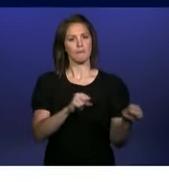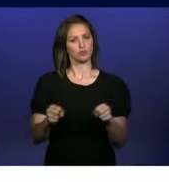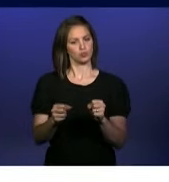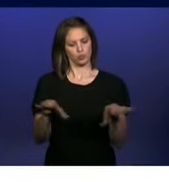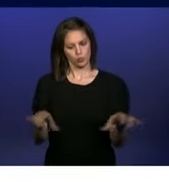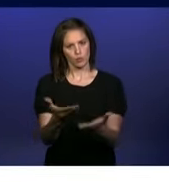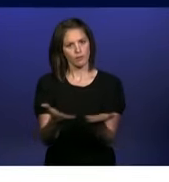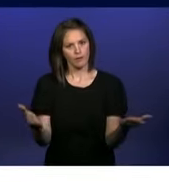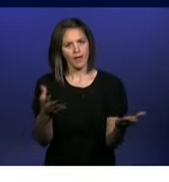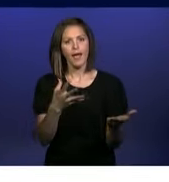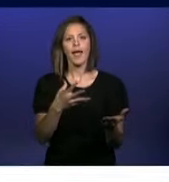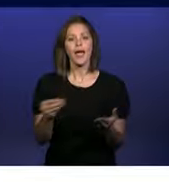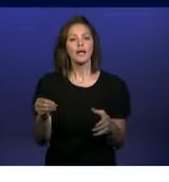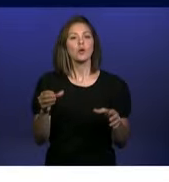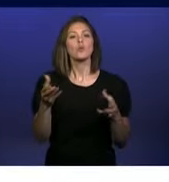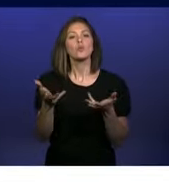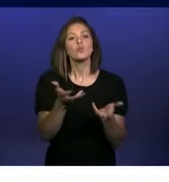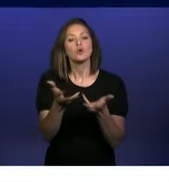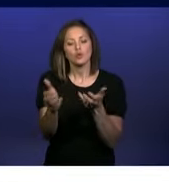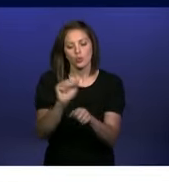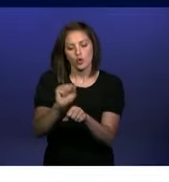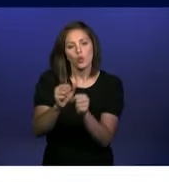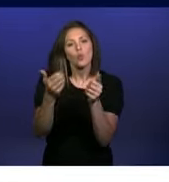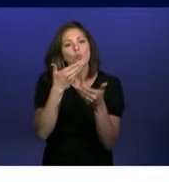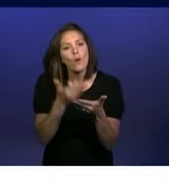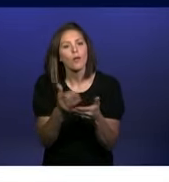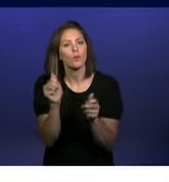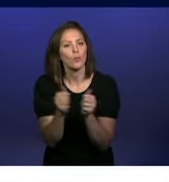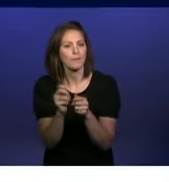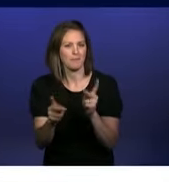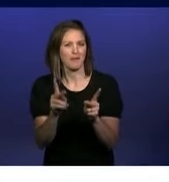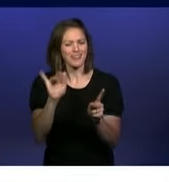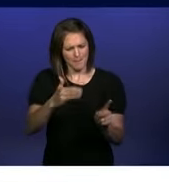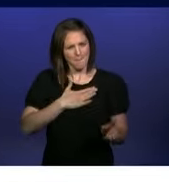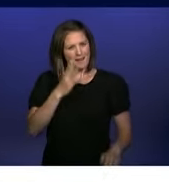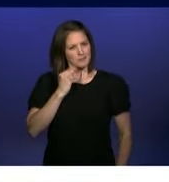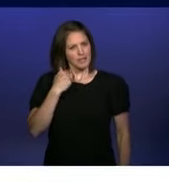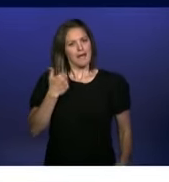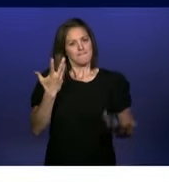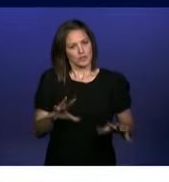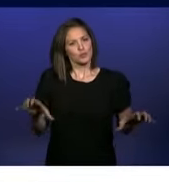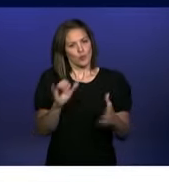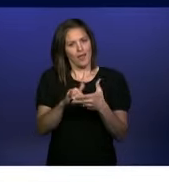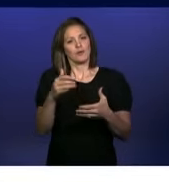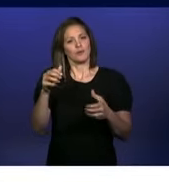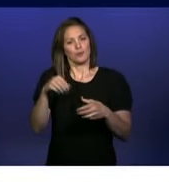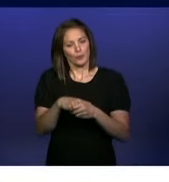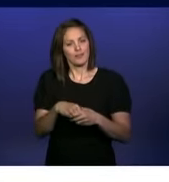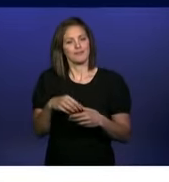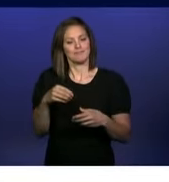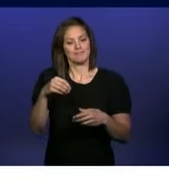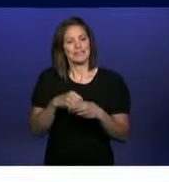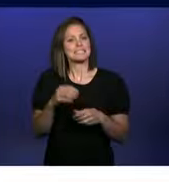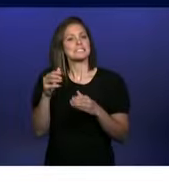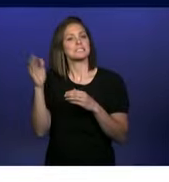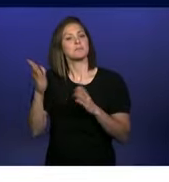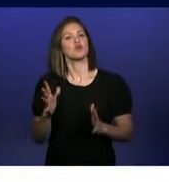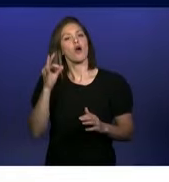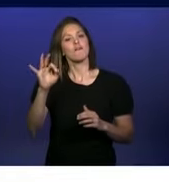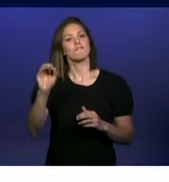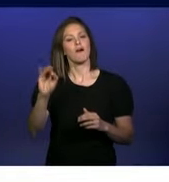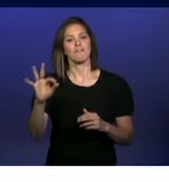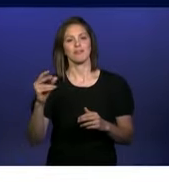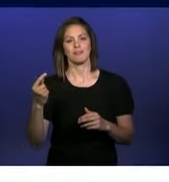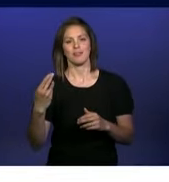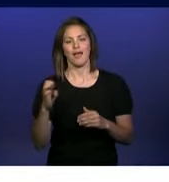well with people. That's what I did as Speaker of the House, and that's what I intend to do back in Washington to represent this state honorably in